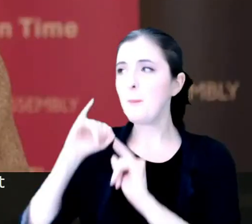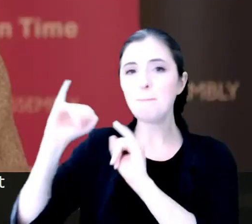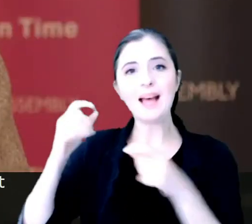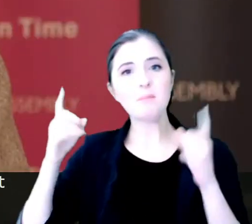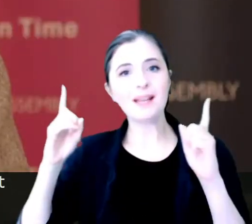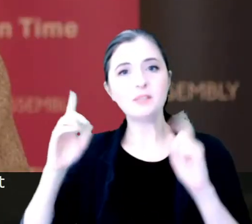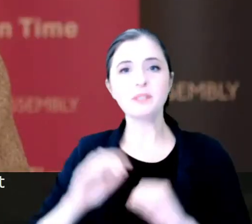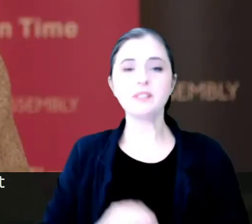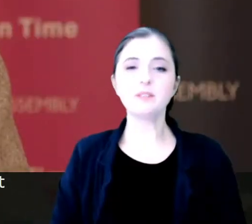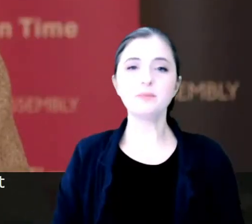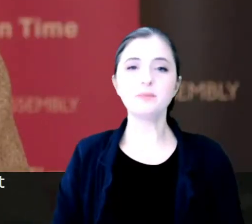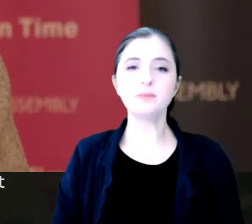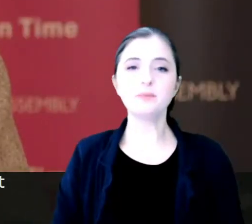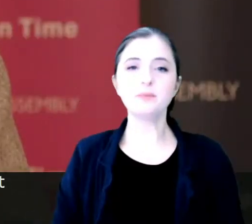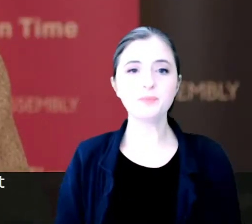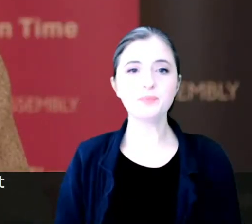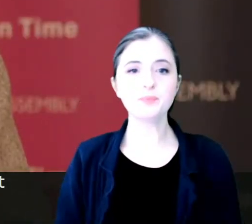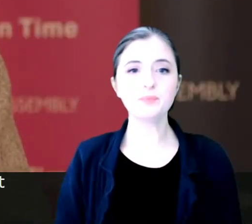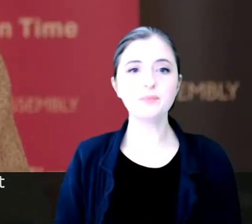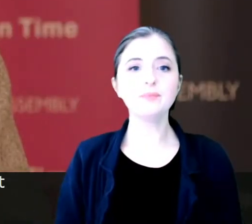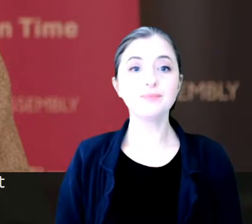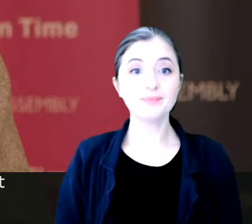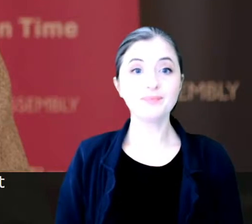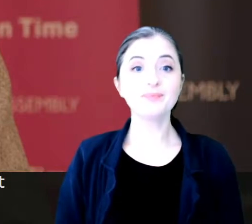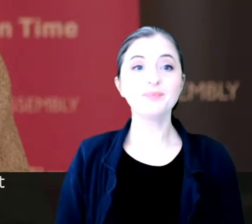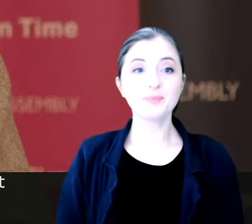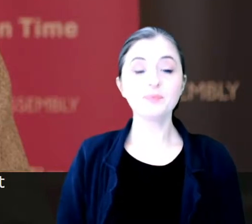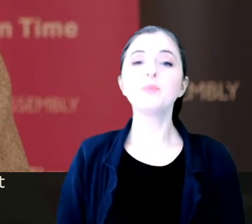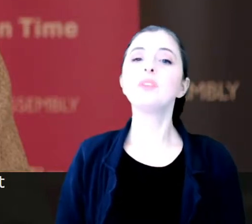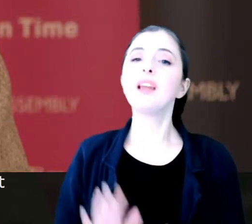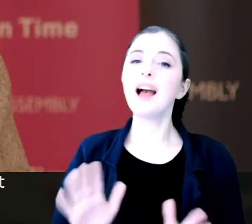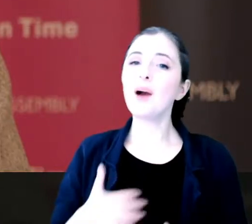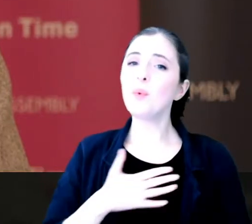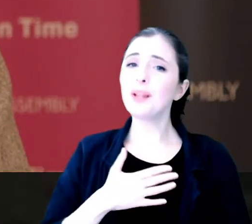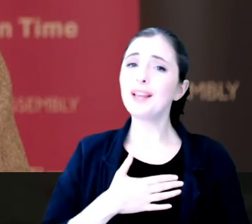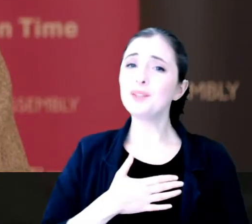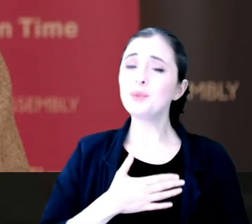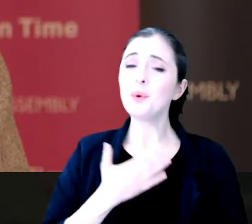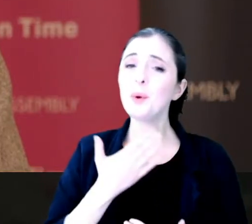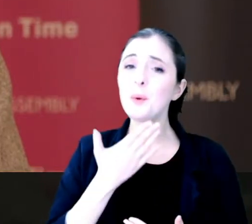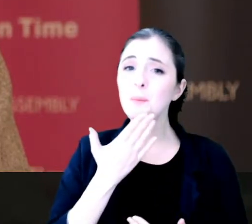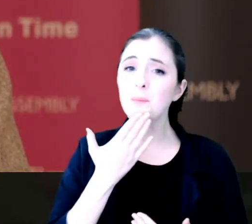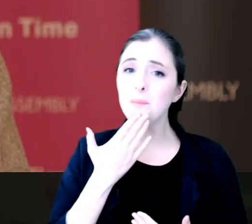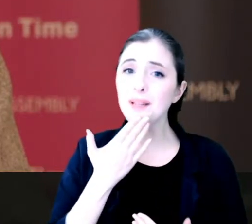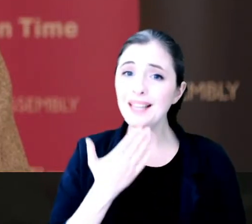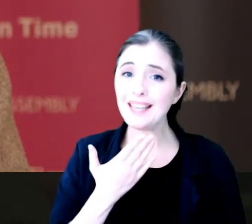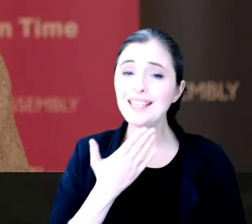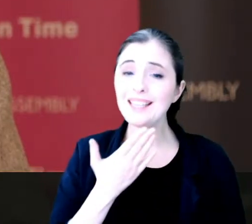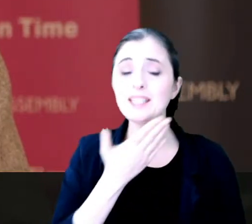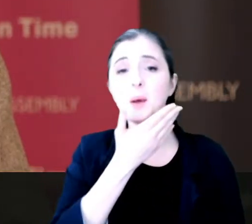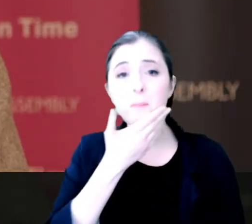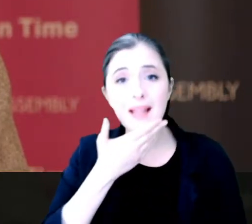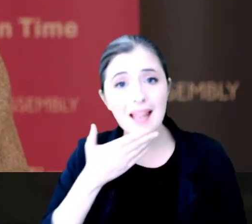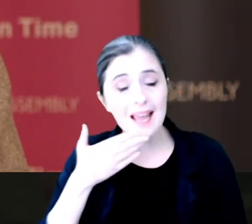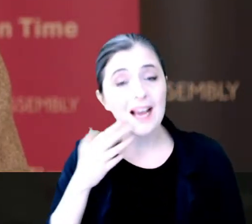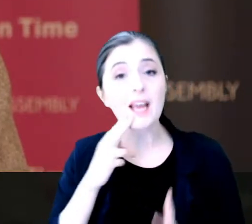you. Can I please, very politely but firmly, remind colleagues, Assembly members and the